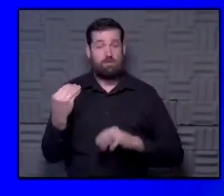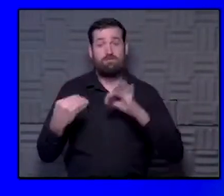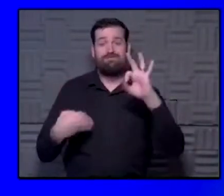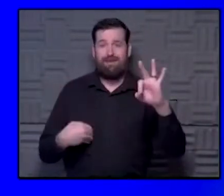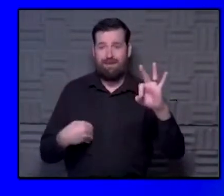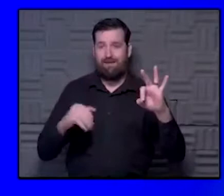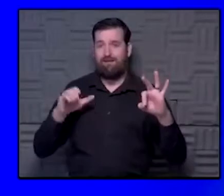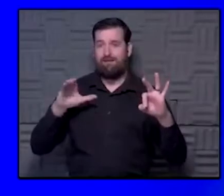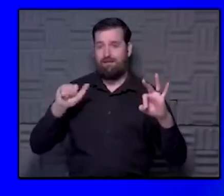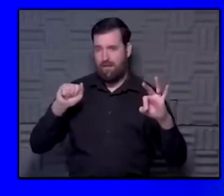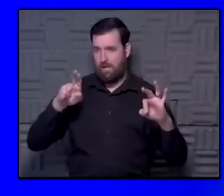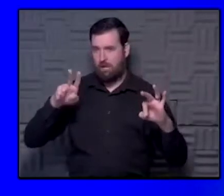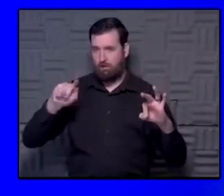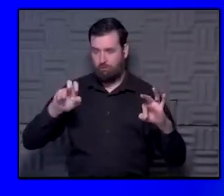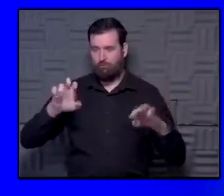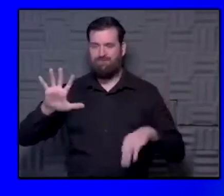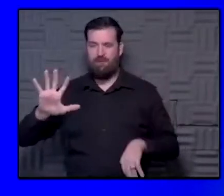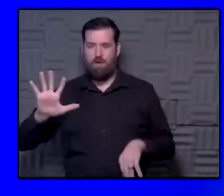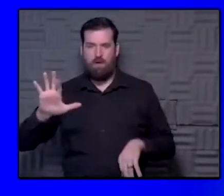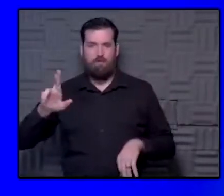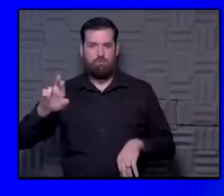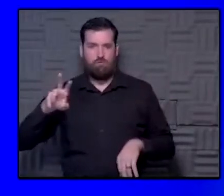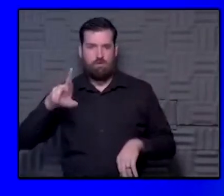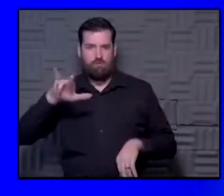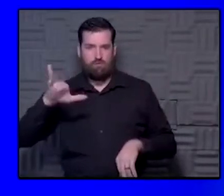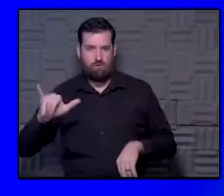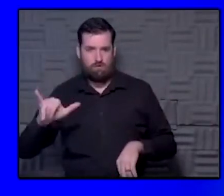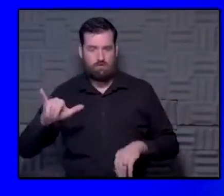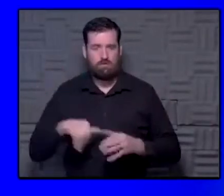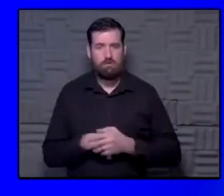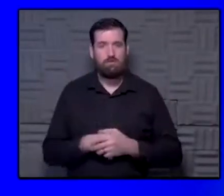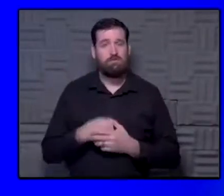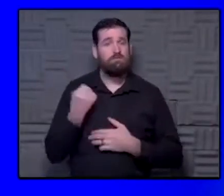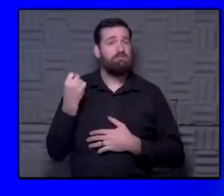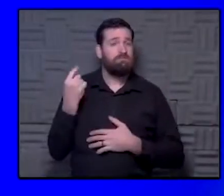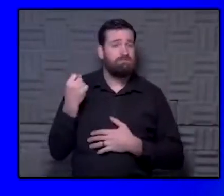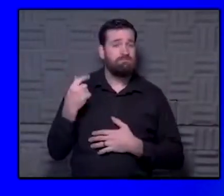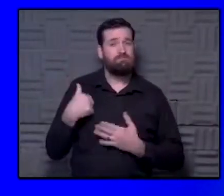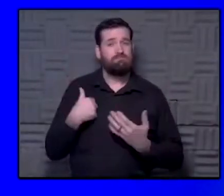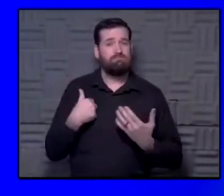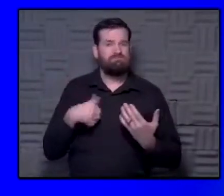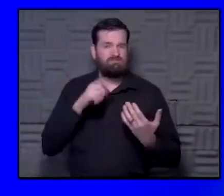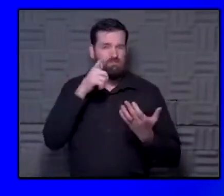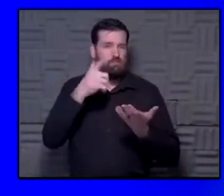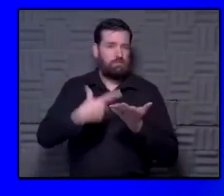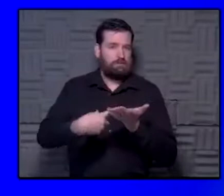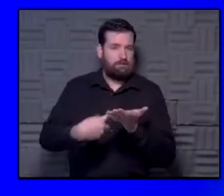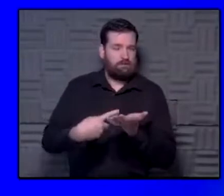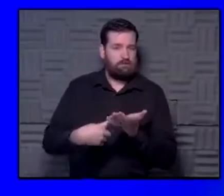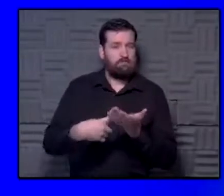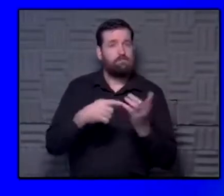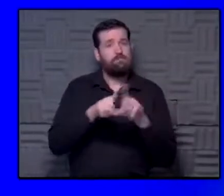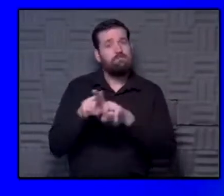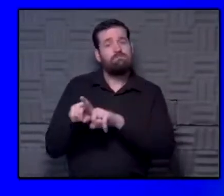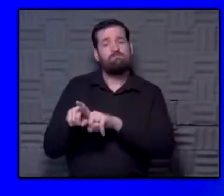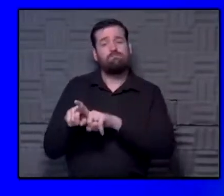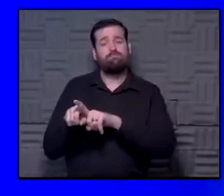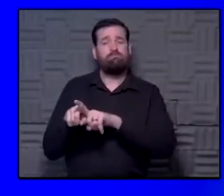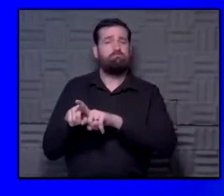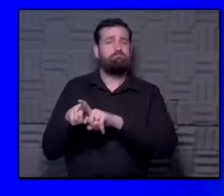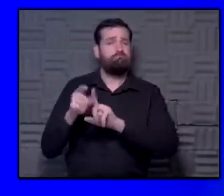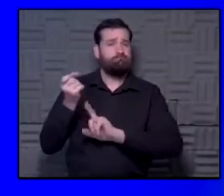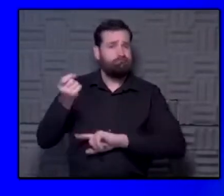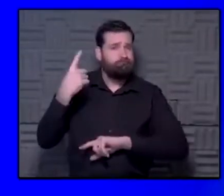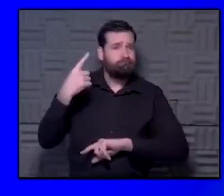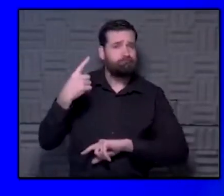in that acute phase and 5 in that recovery phase. But, you know, is what we're going to be talking about today, I think we need to also talk about and